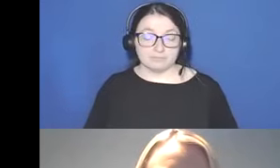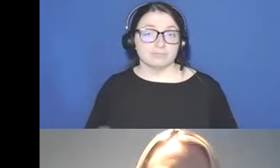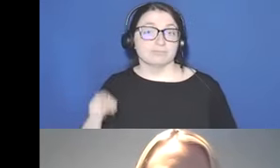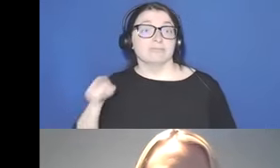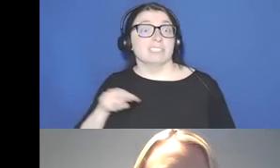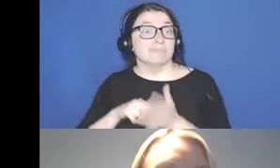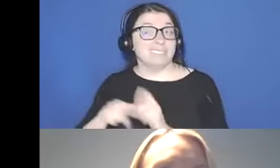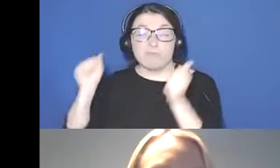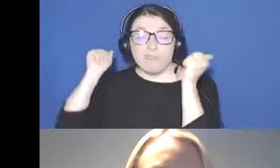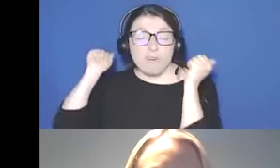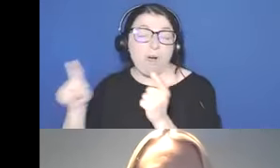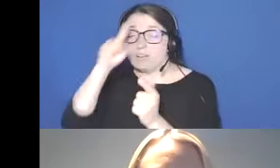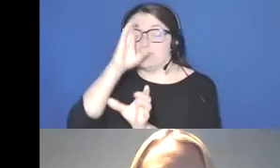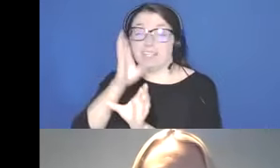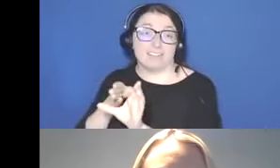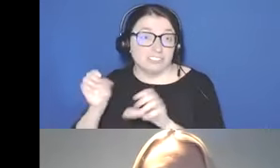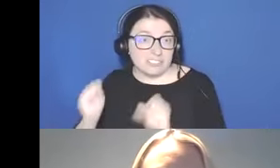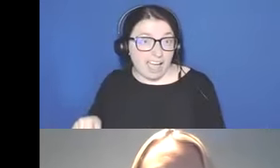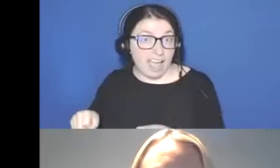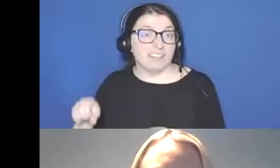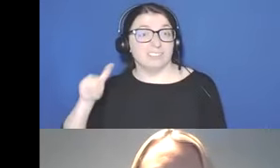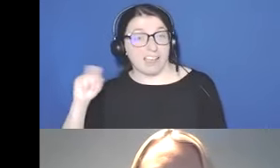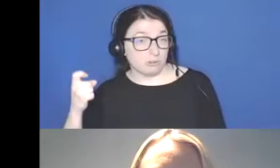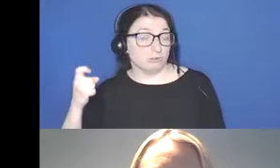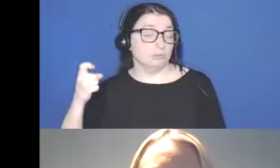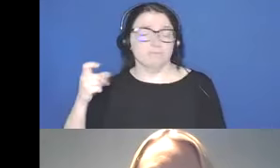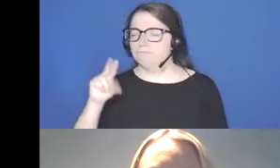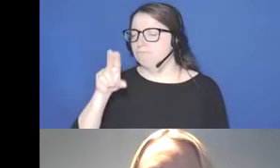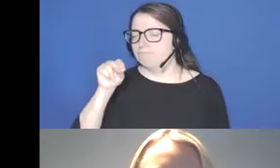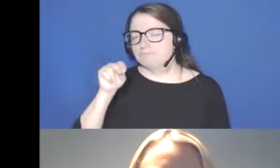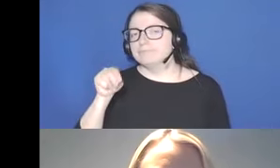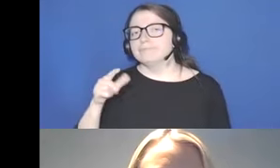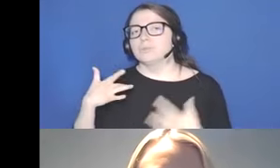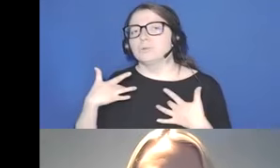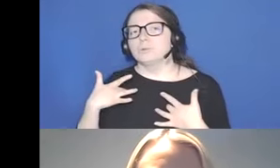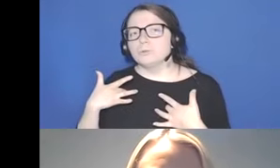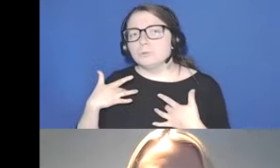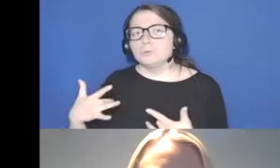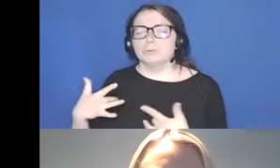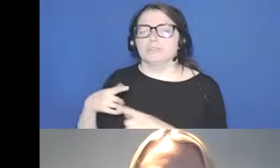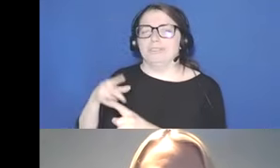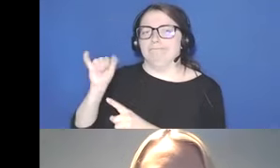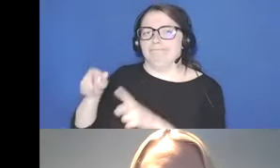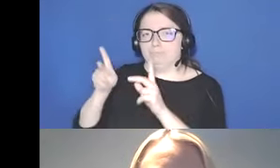can diagnose autism. That's really something that usually a psychologist will have to have a lot of specialized training to